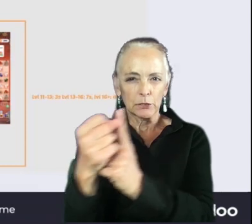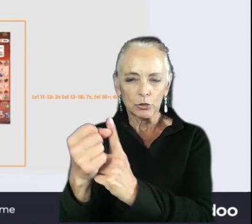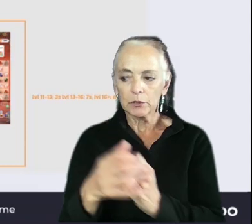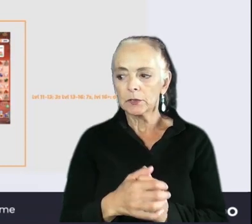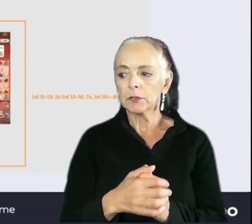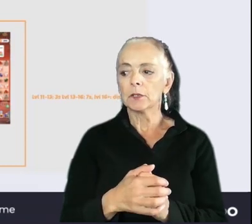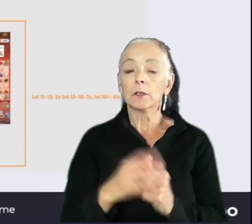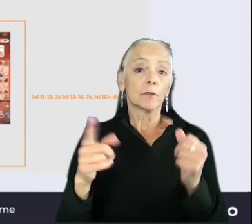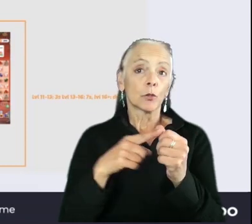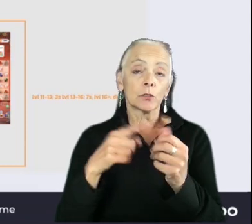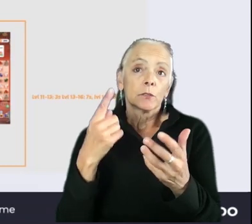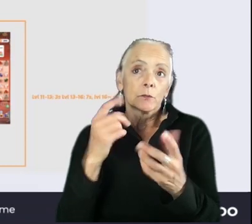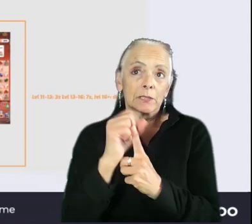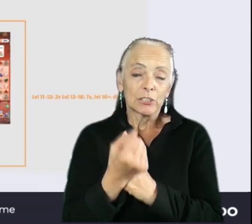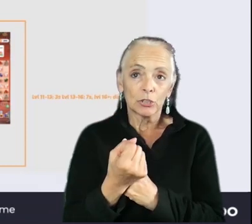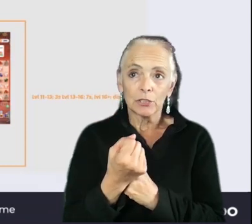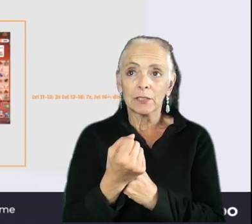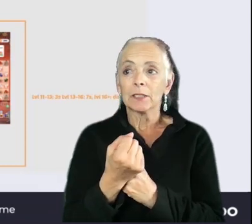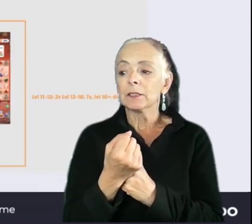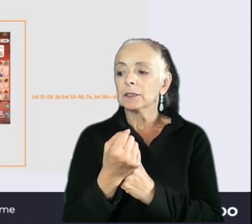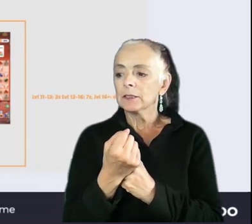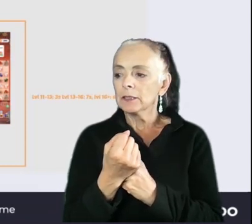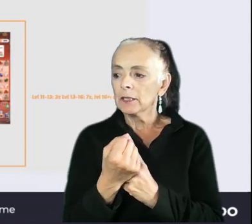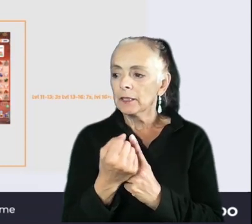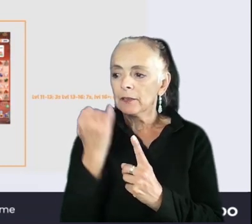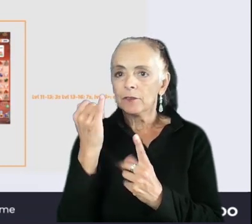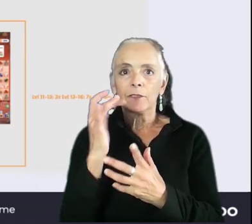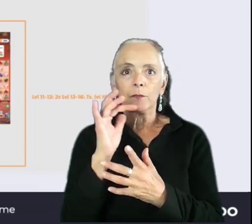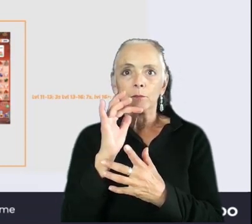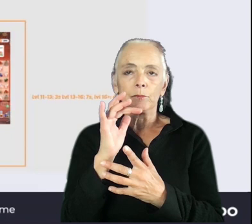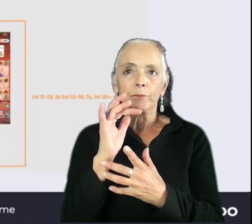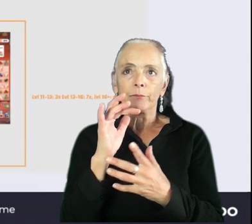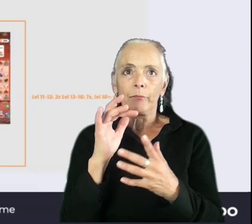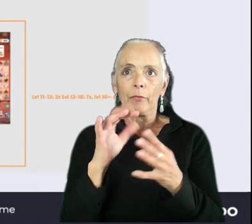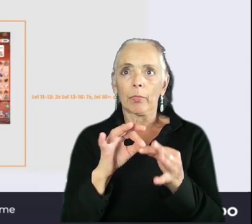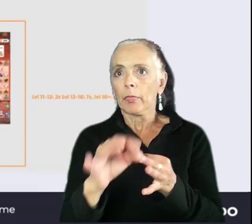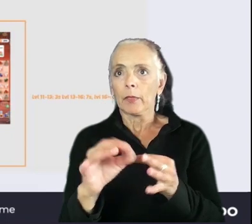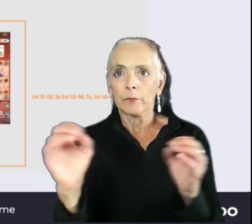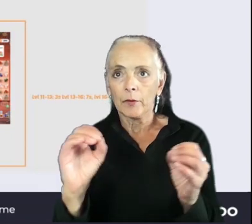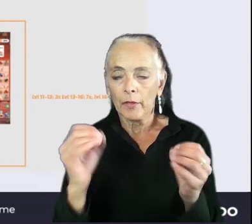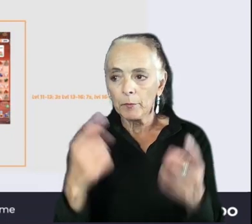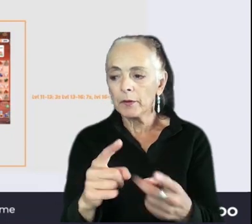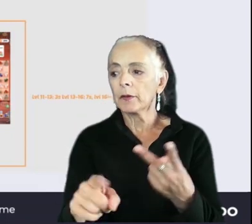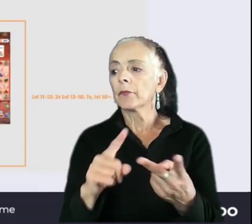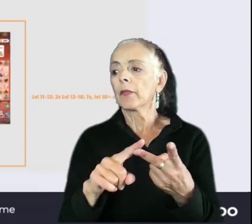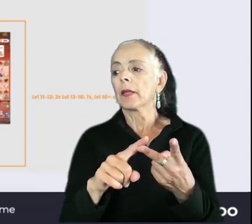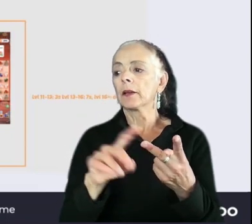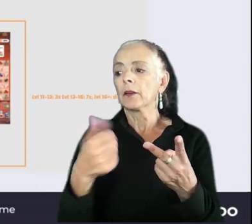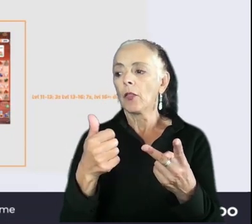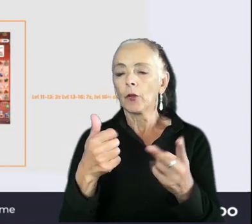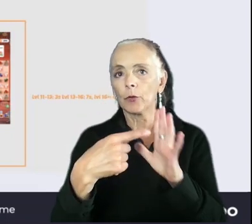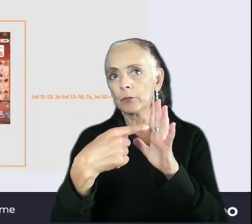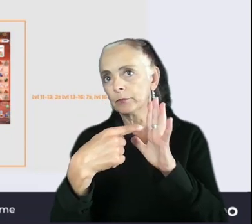first condition is the period of inactivity. And then I have a list of priorities to display the hint that is the most relevant or natural